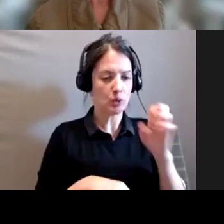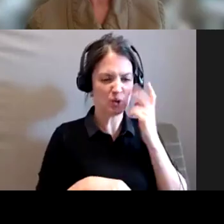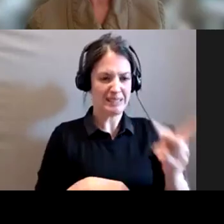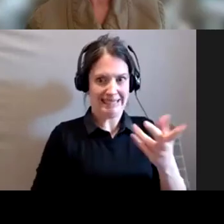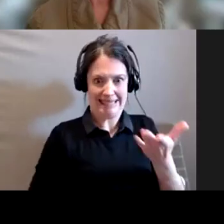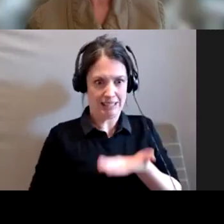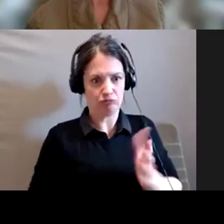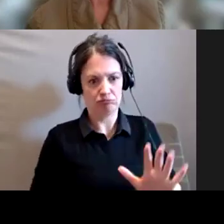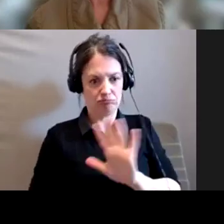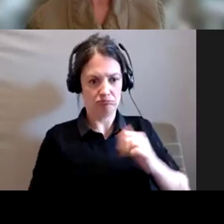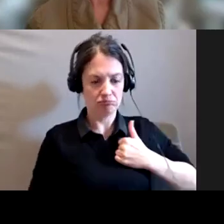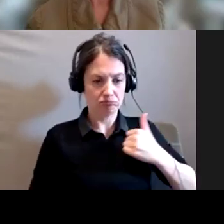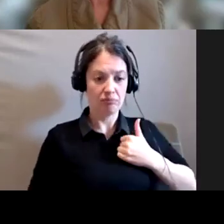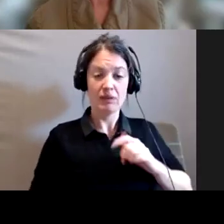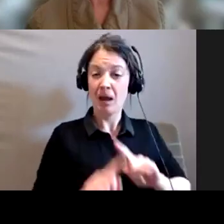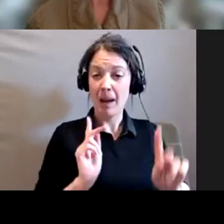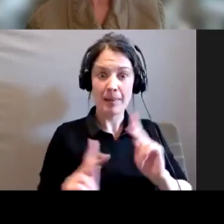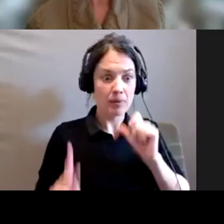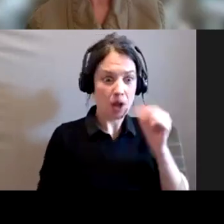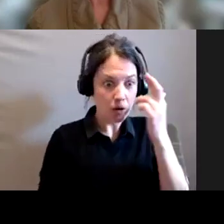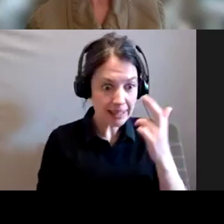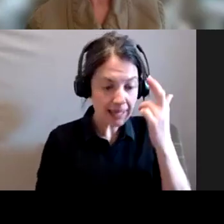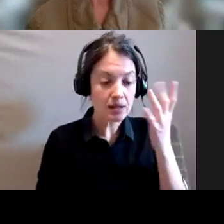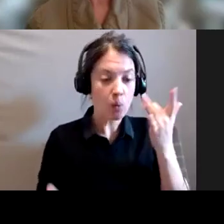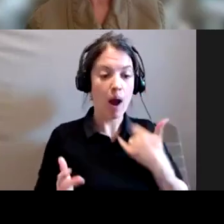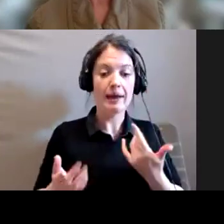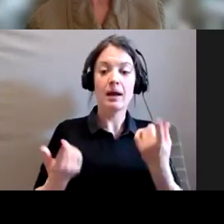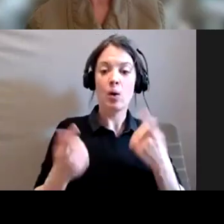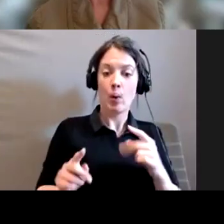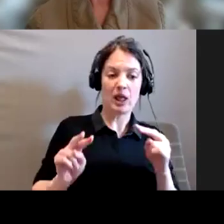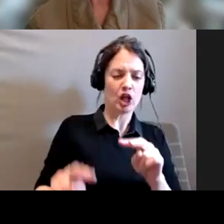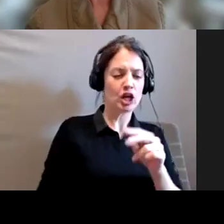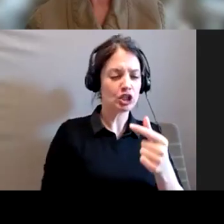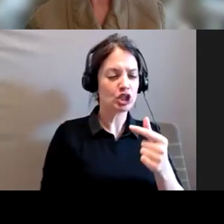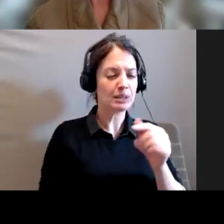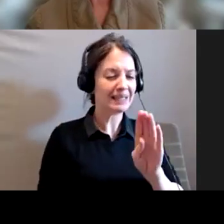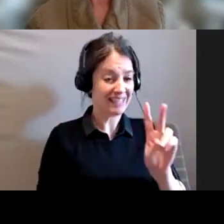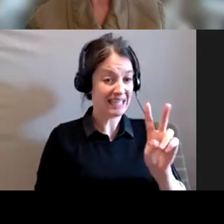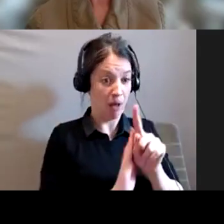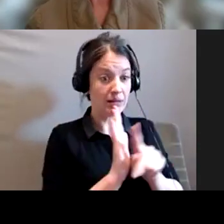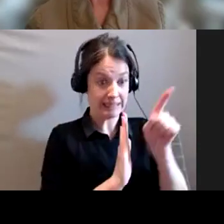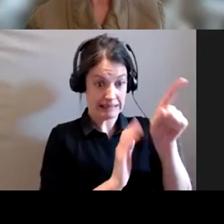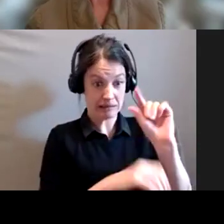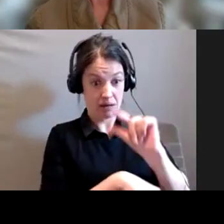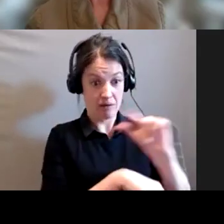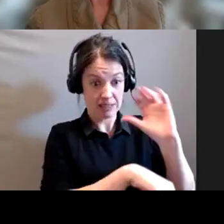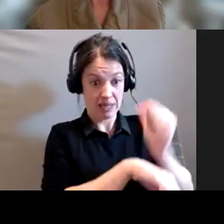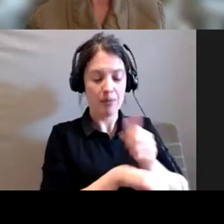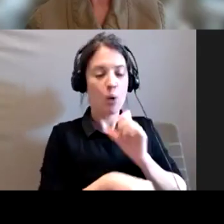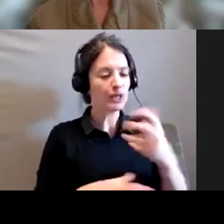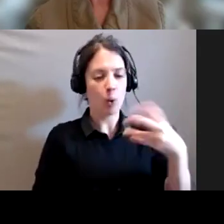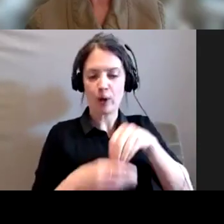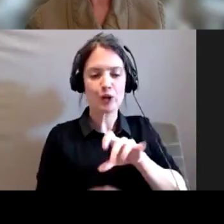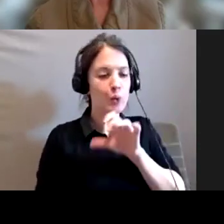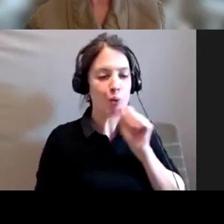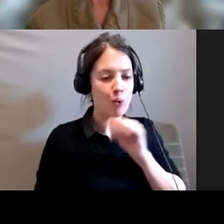overlooked because older women are largely excluded from gender-based violence policies. And again, in Dawn's work, as you know, Benedicta,